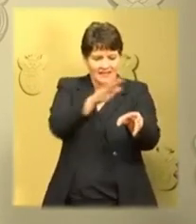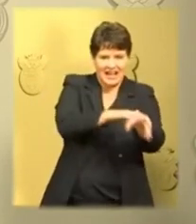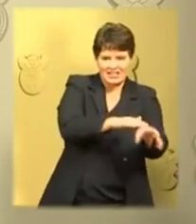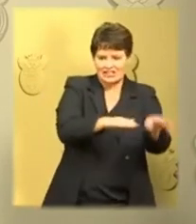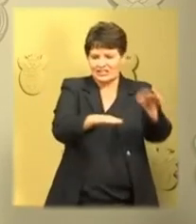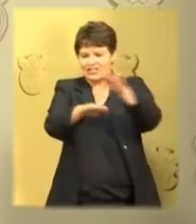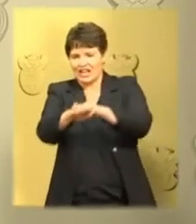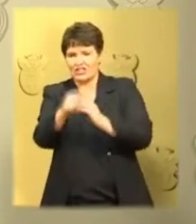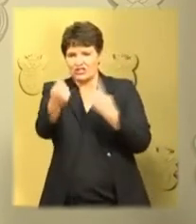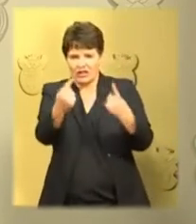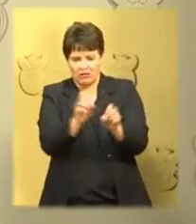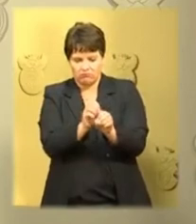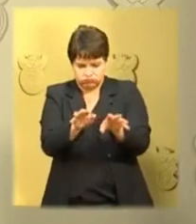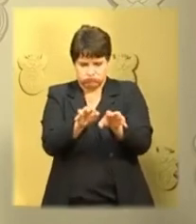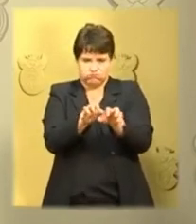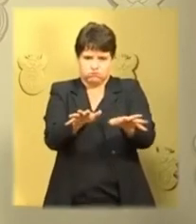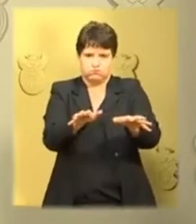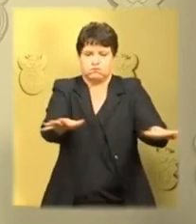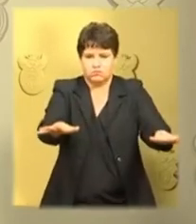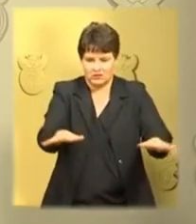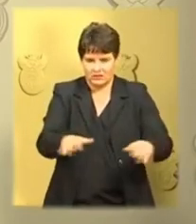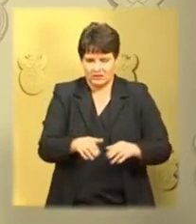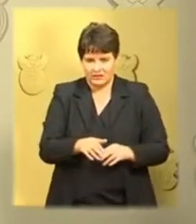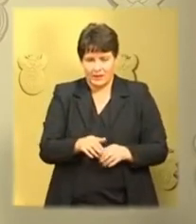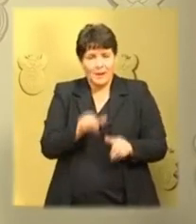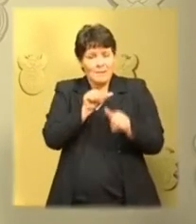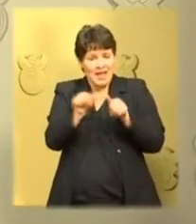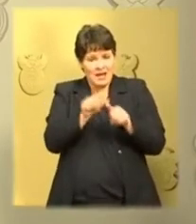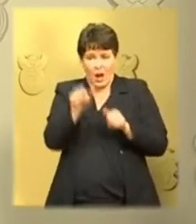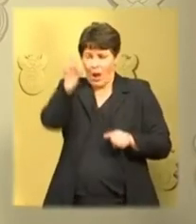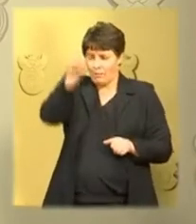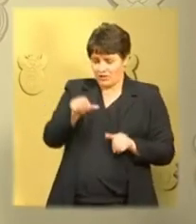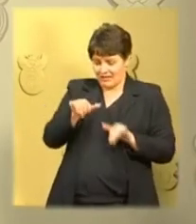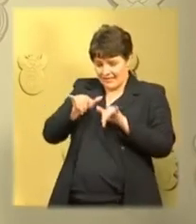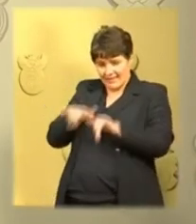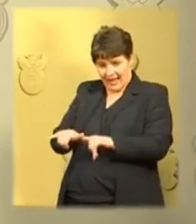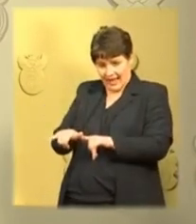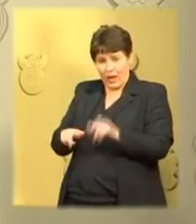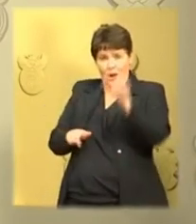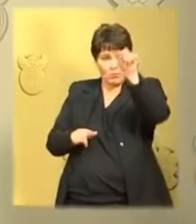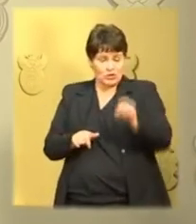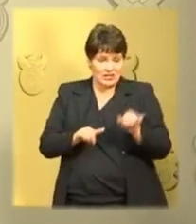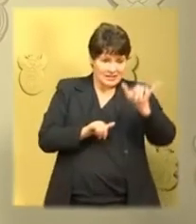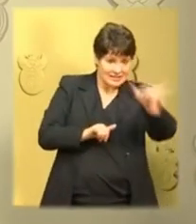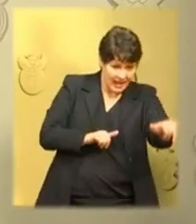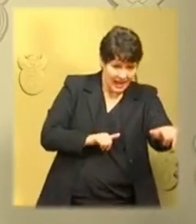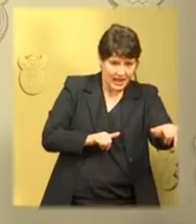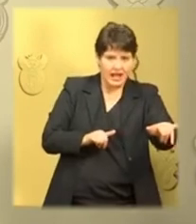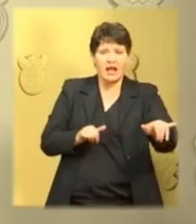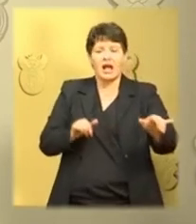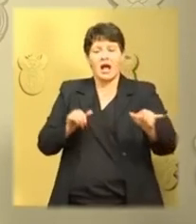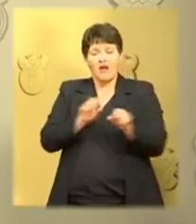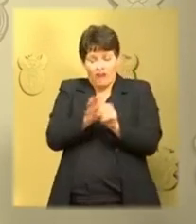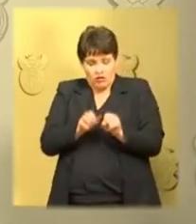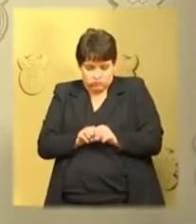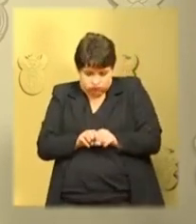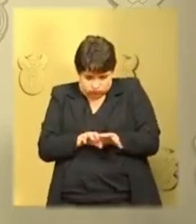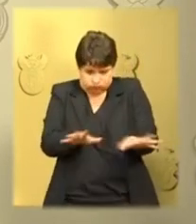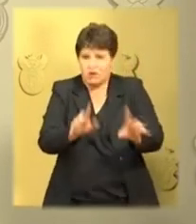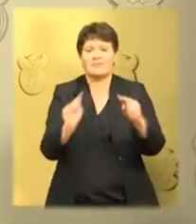travel and move around, the virus does not travel. We know,